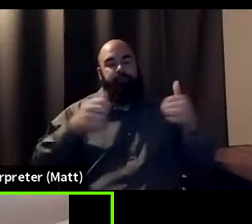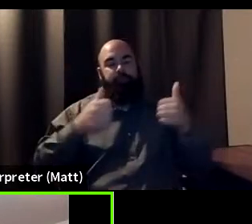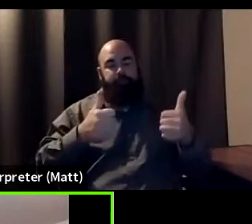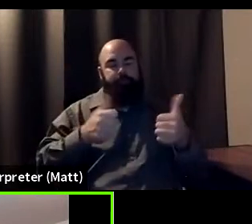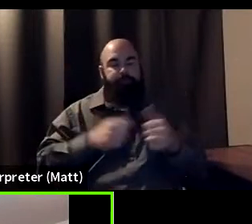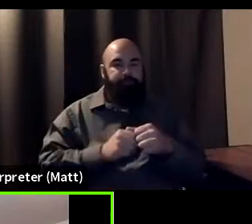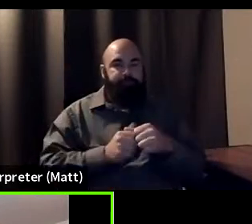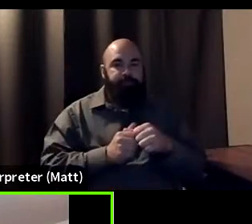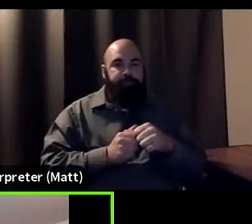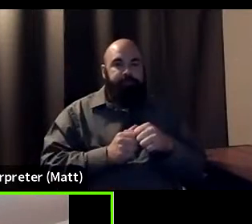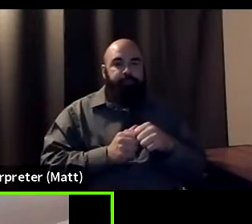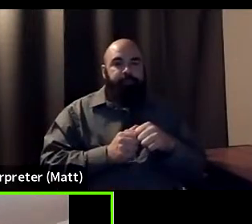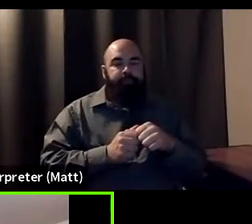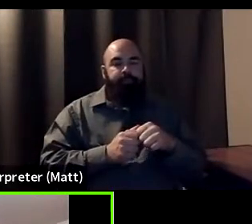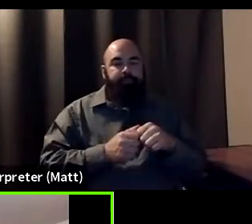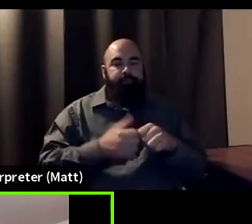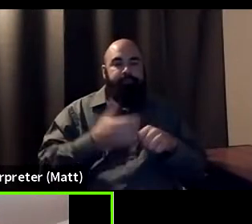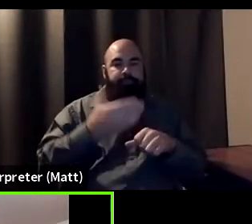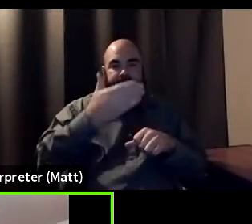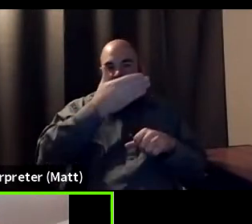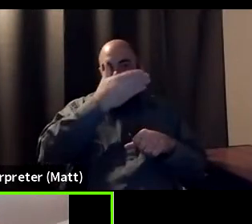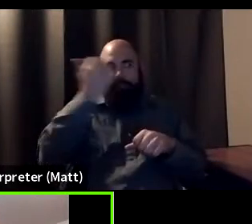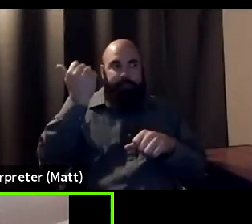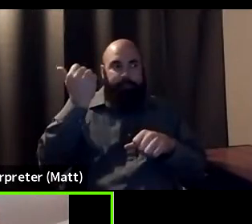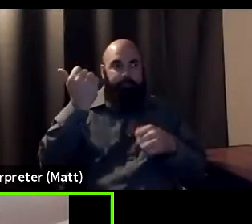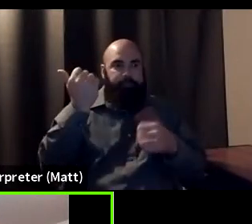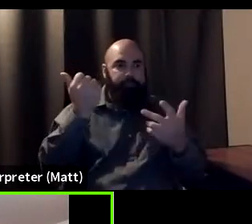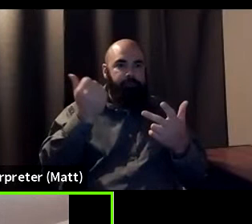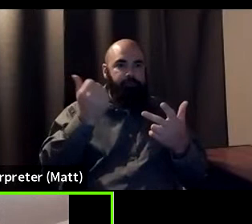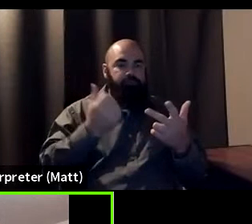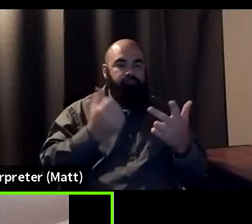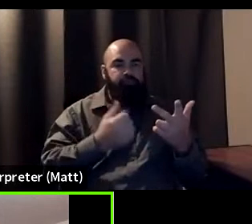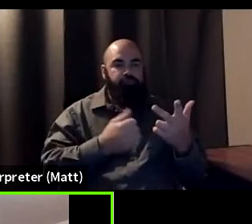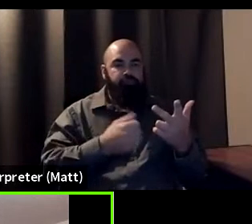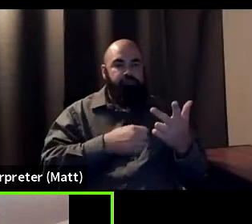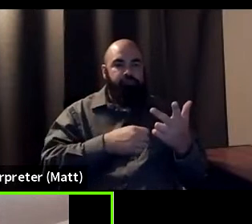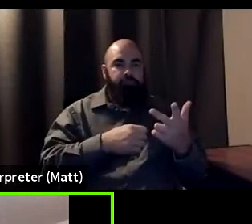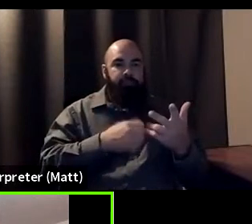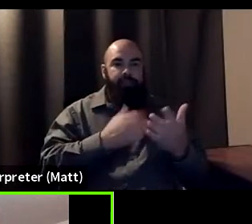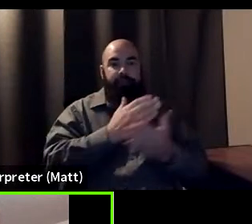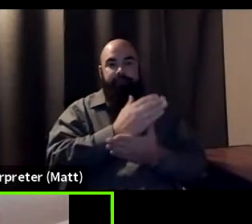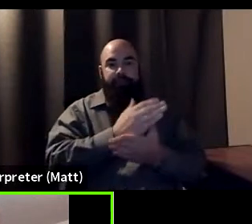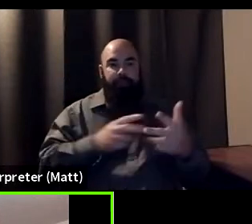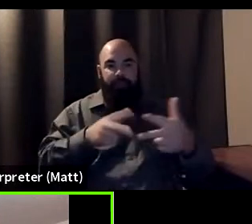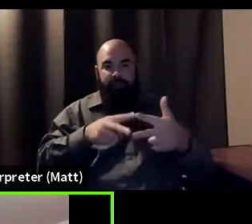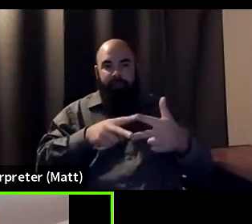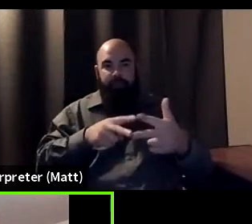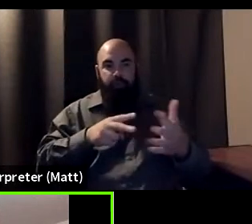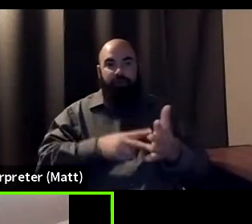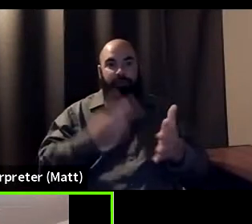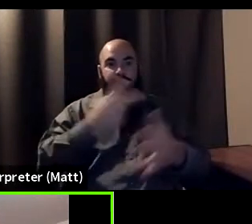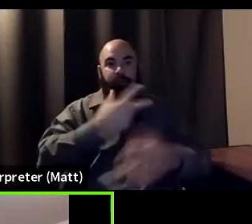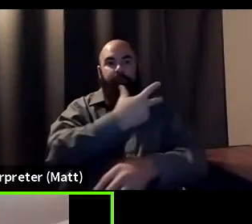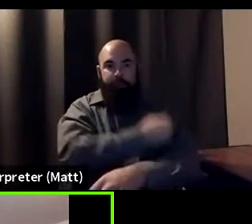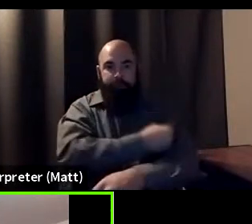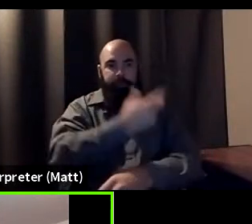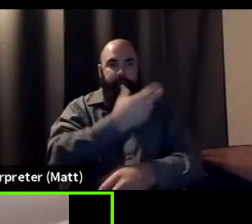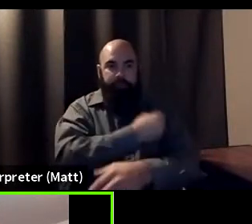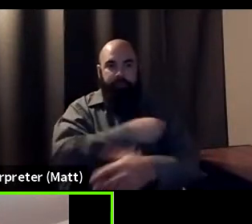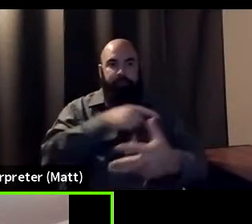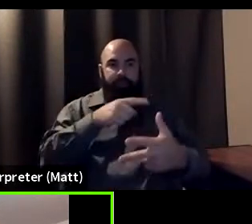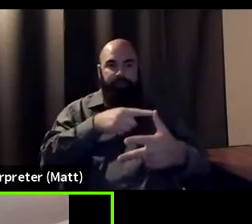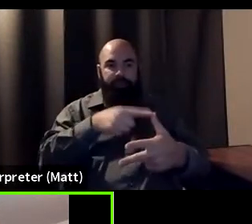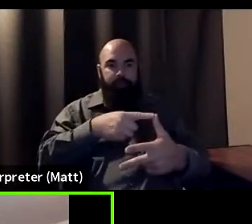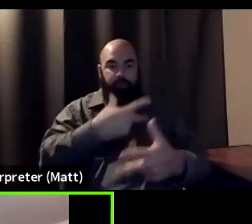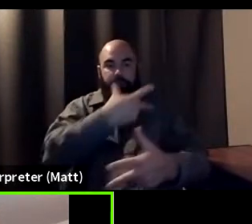that. Because there are differences with 1 dose versus 2 doses and some of the efficacy numbers.